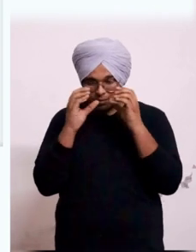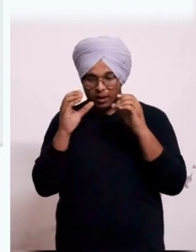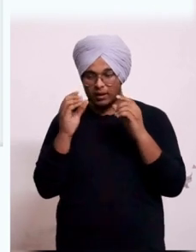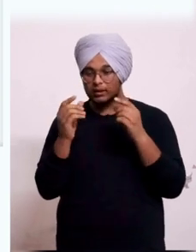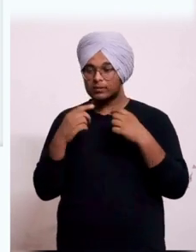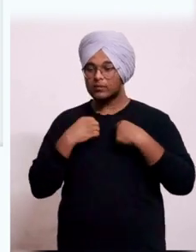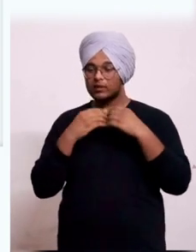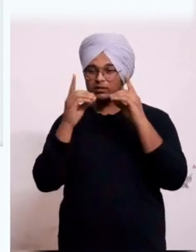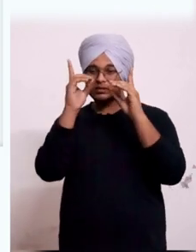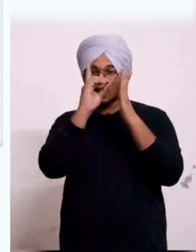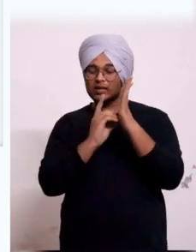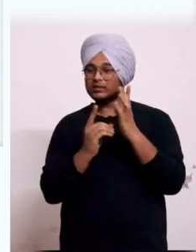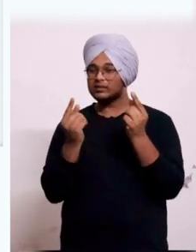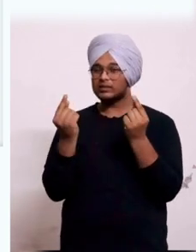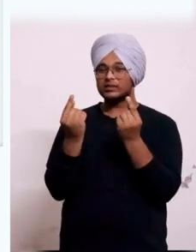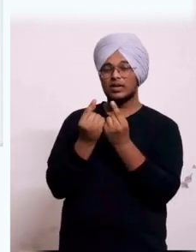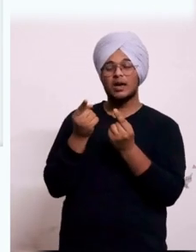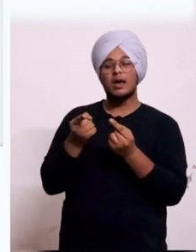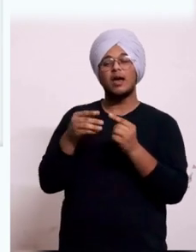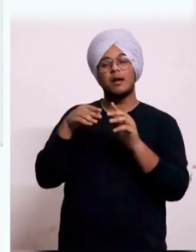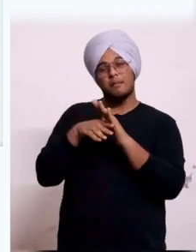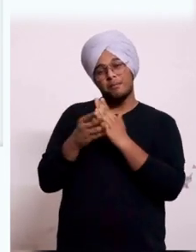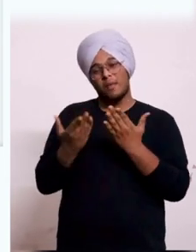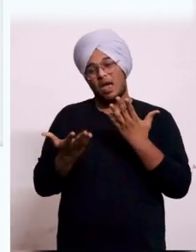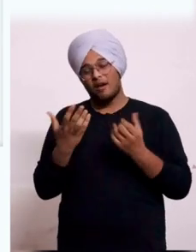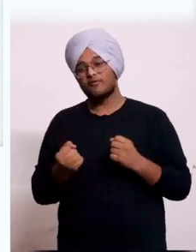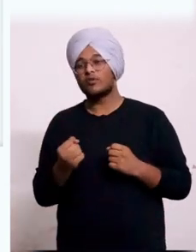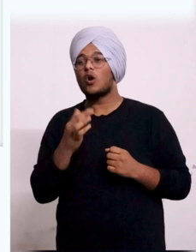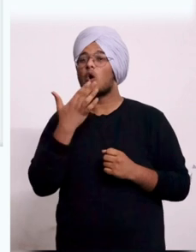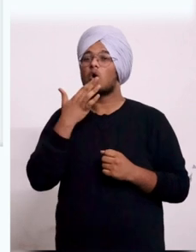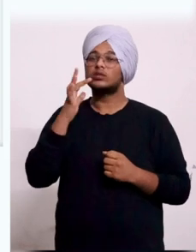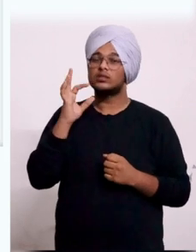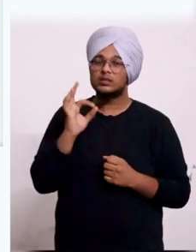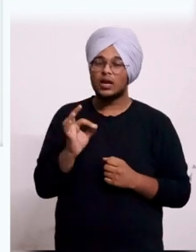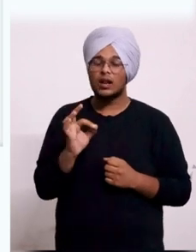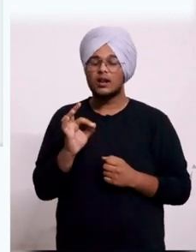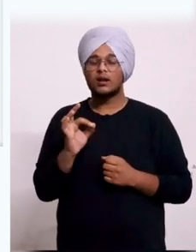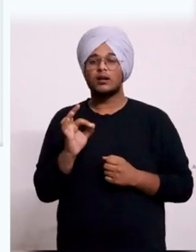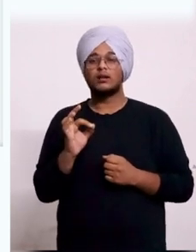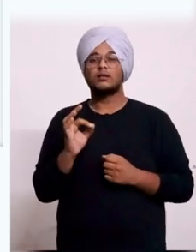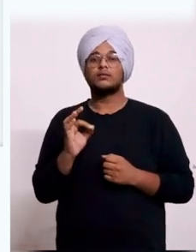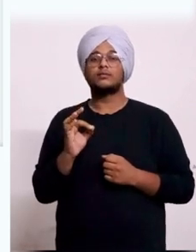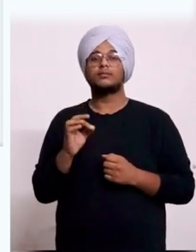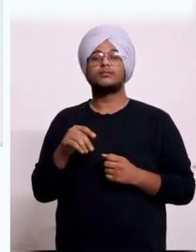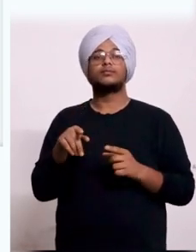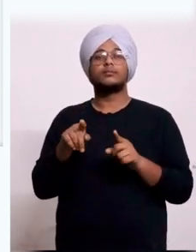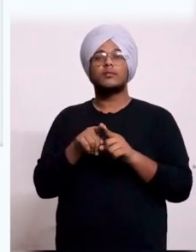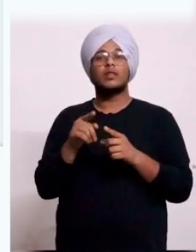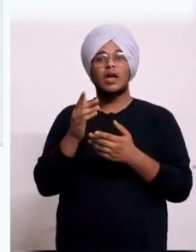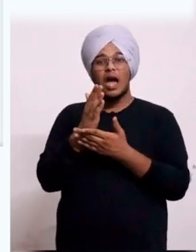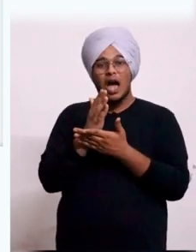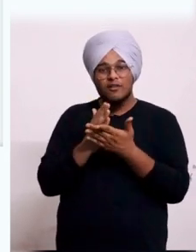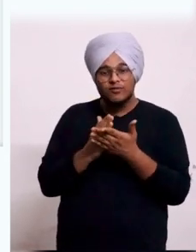surprising symmetrical motif. It may have originally been a long band composed